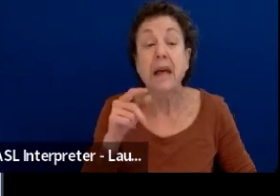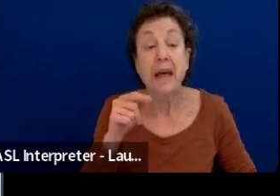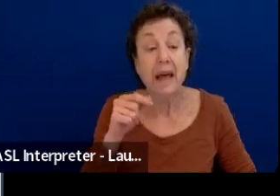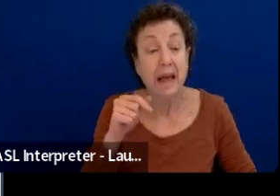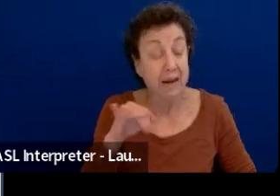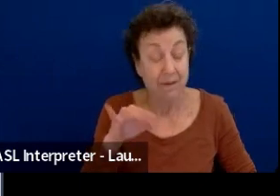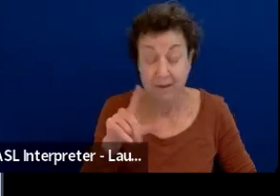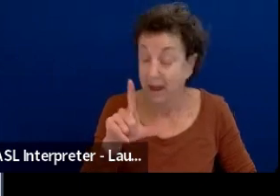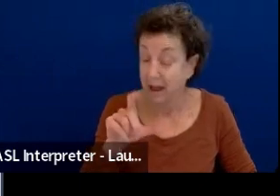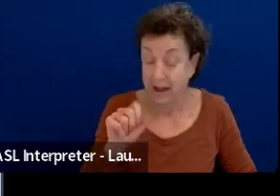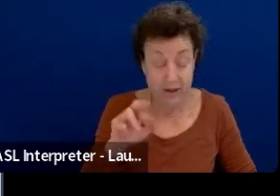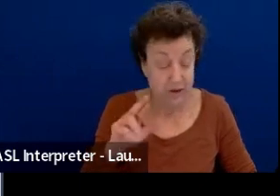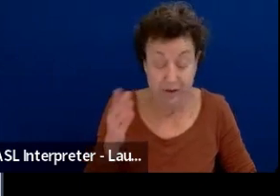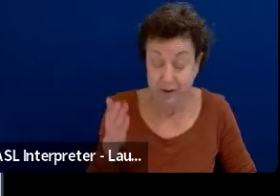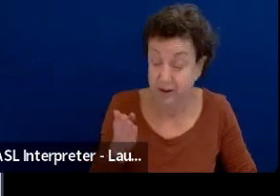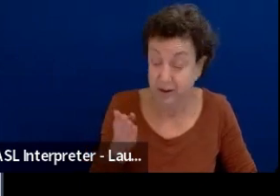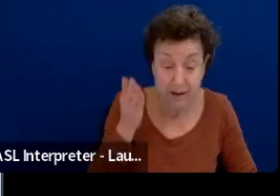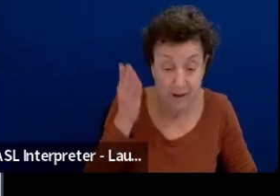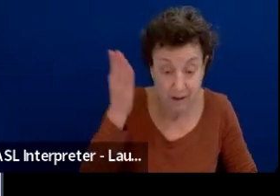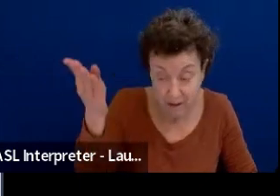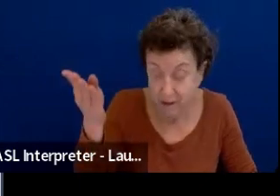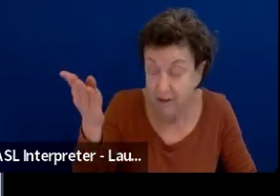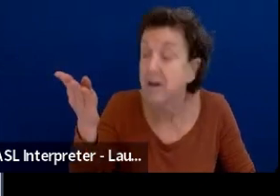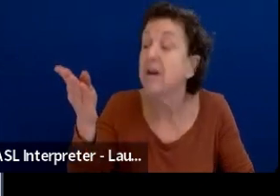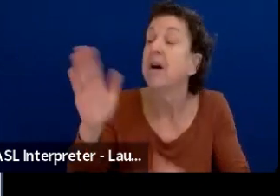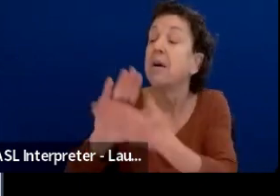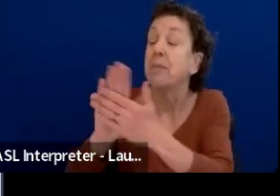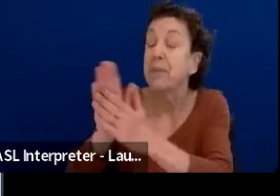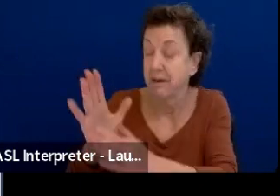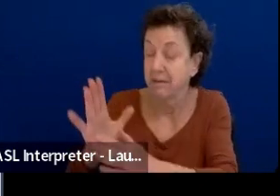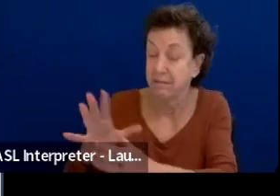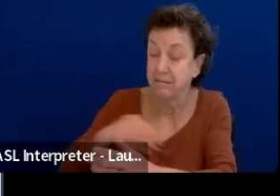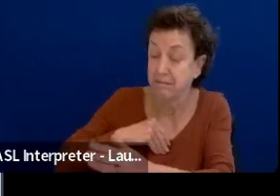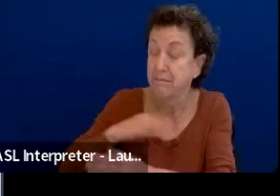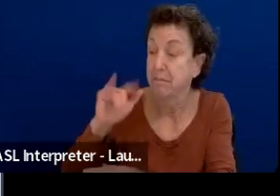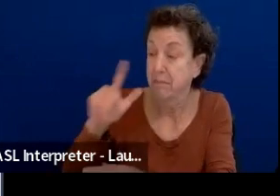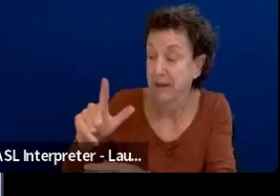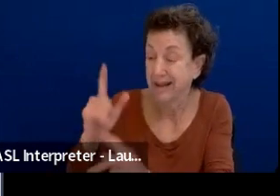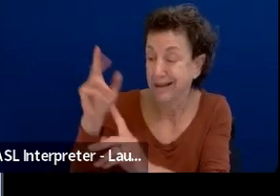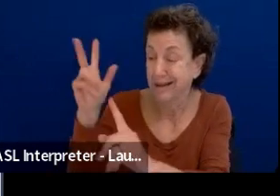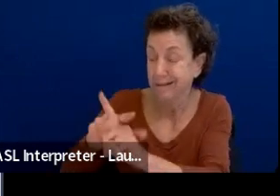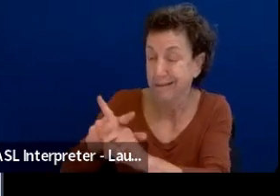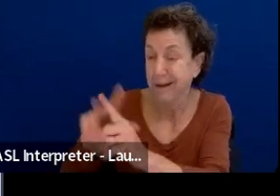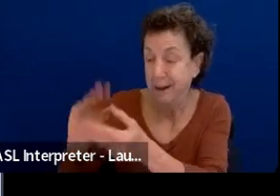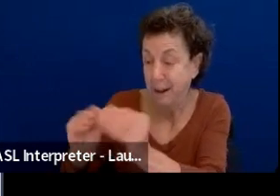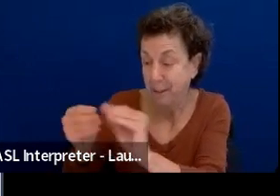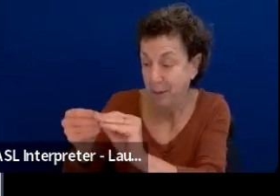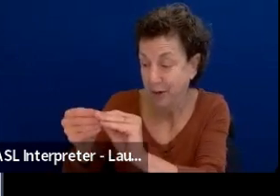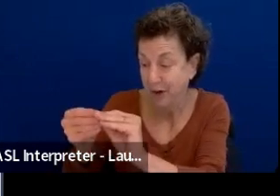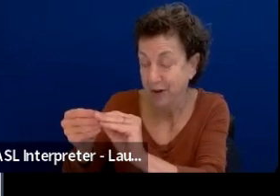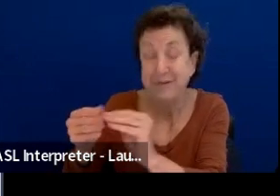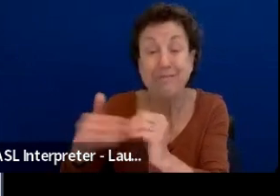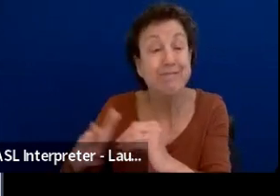filed and assigned a bill number and all that, then it actually becomes a